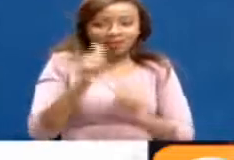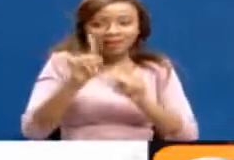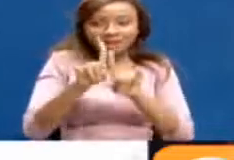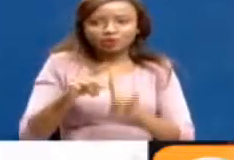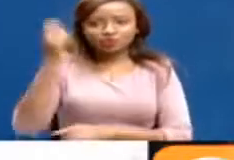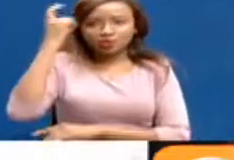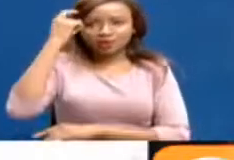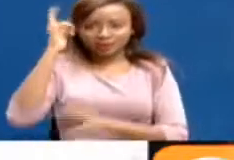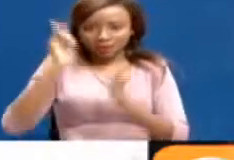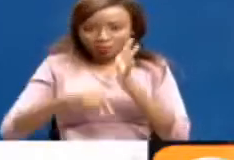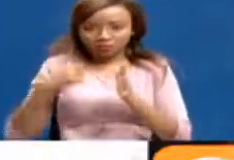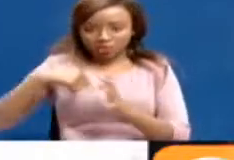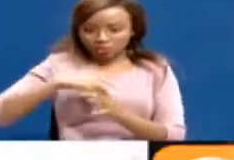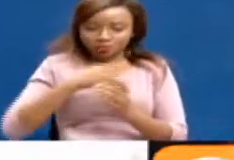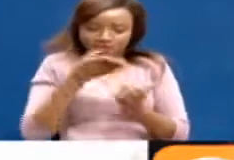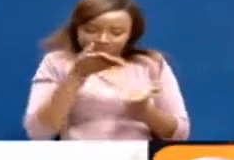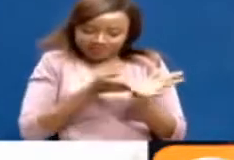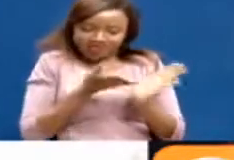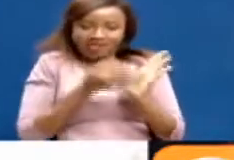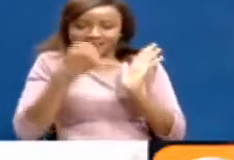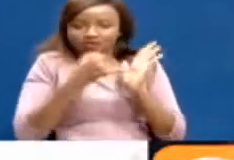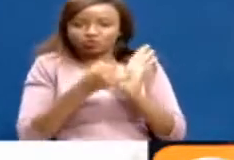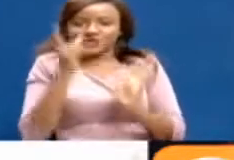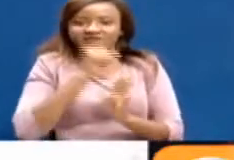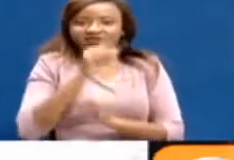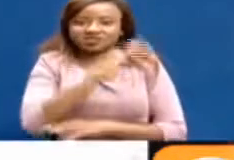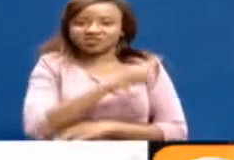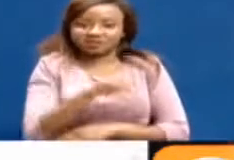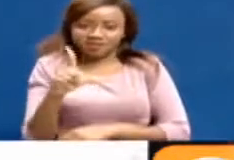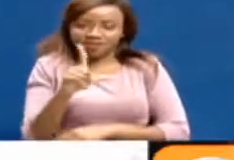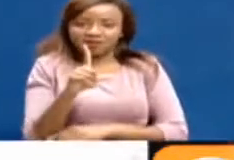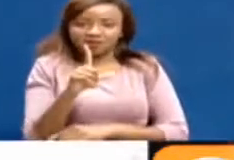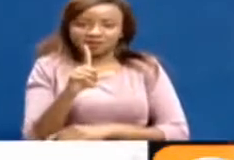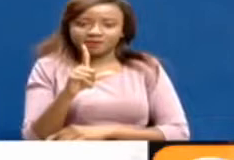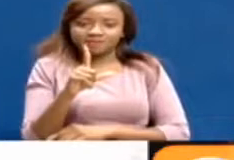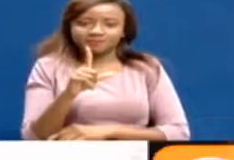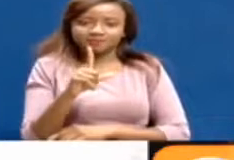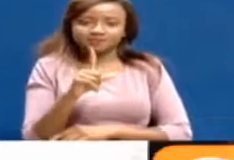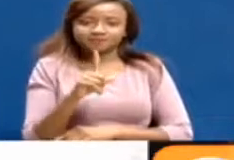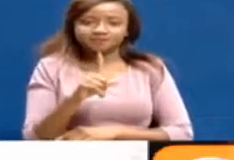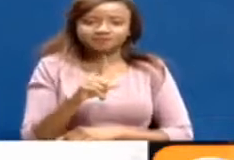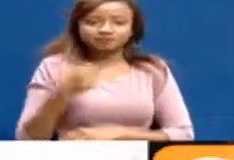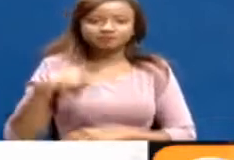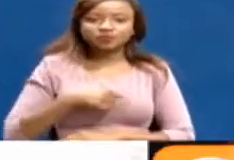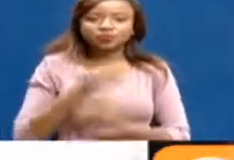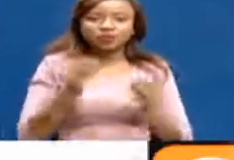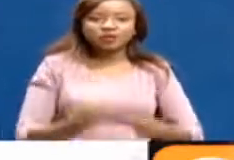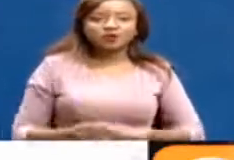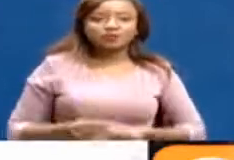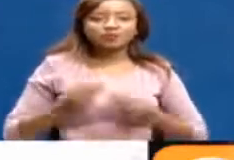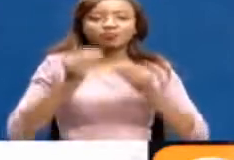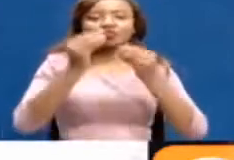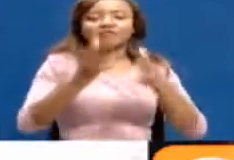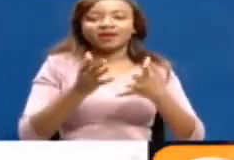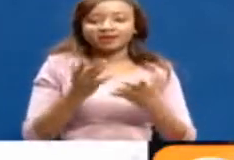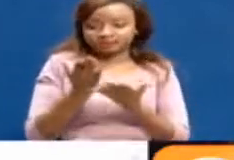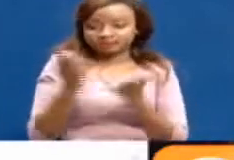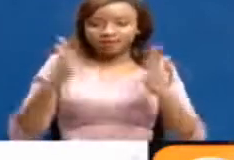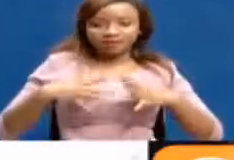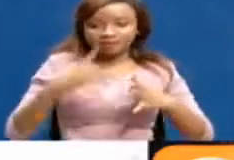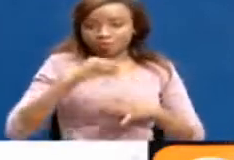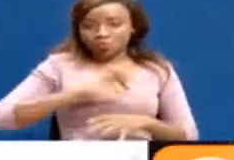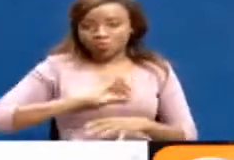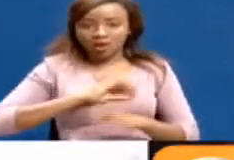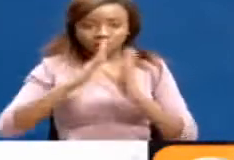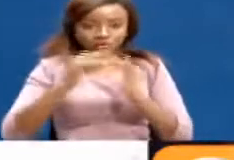remember, because we've provided in the bill, and I must make this very clear, that we're also providing for these landlords, for instance, who